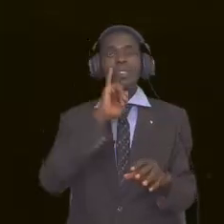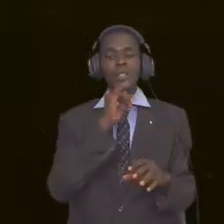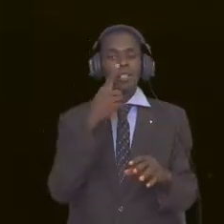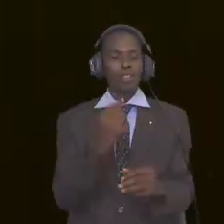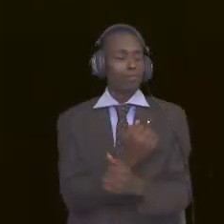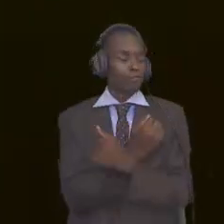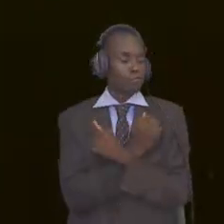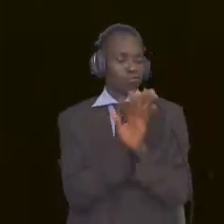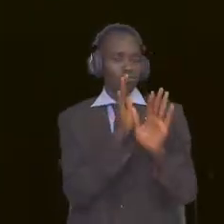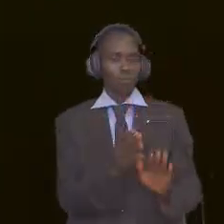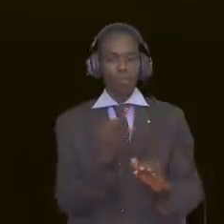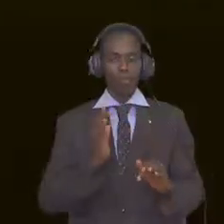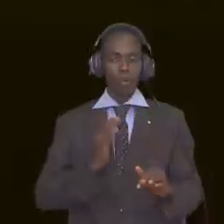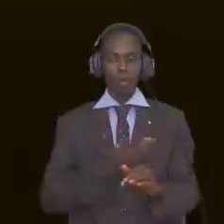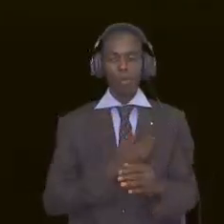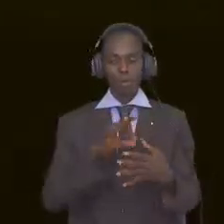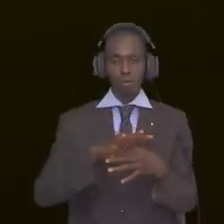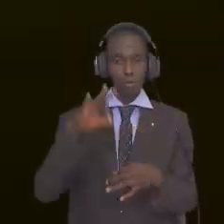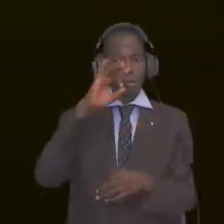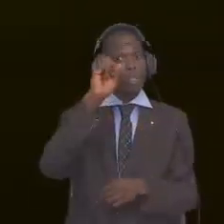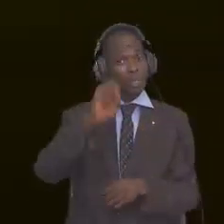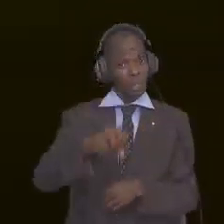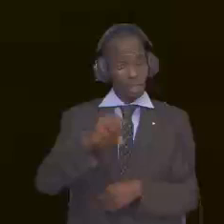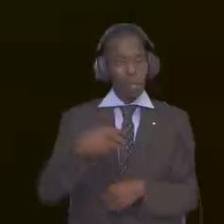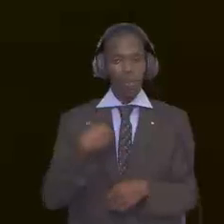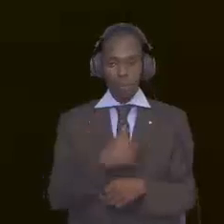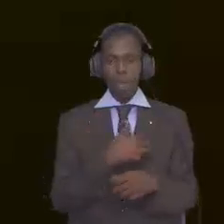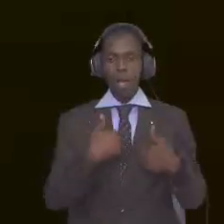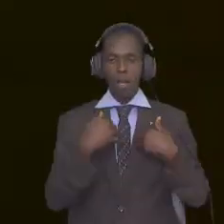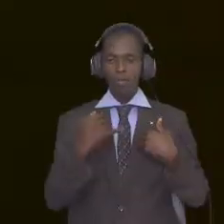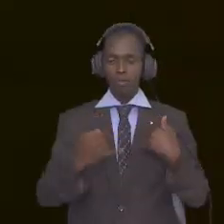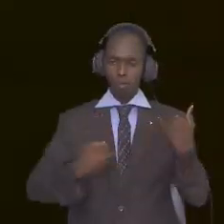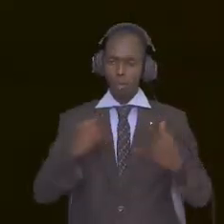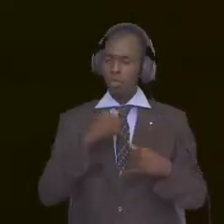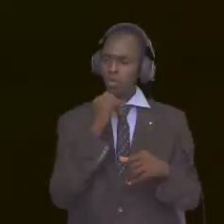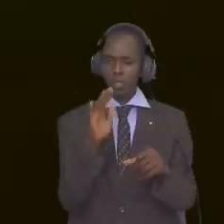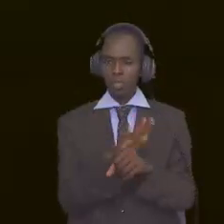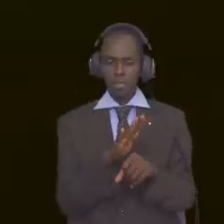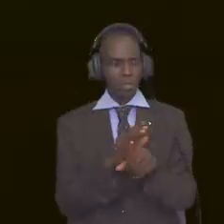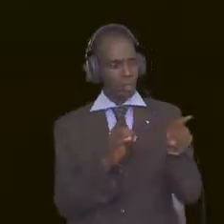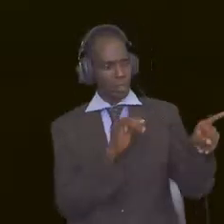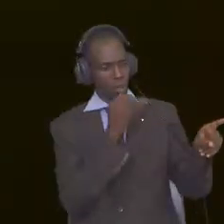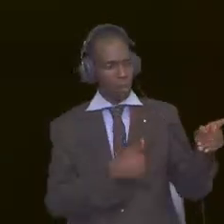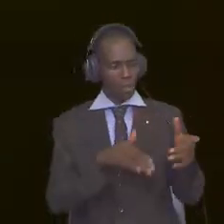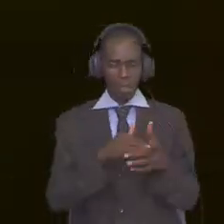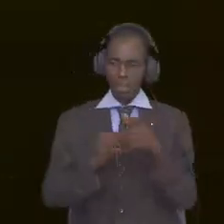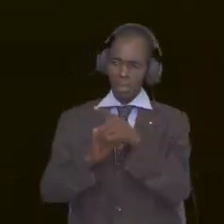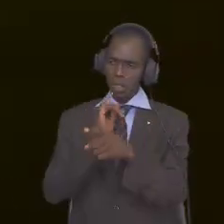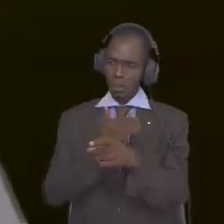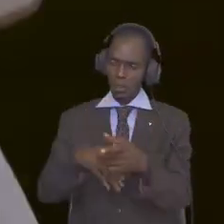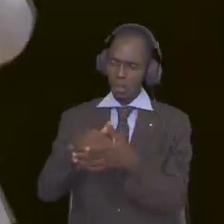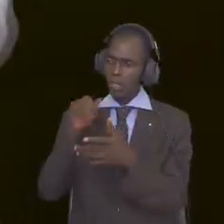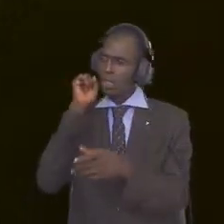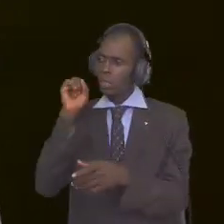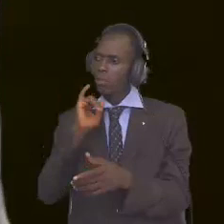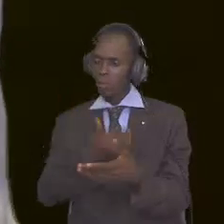soul. Yes, we have joy, but we go beyond that. You are born again, he is born again, she is born again, we